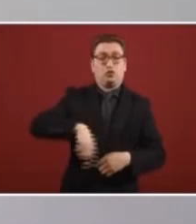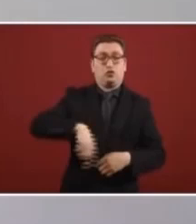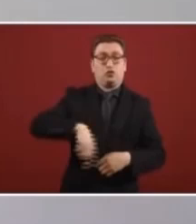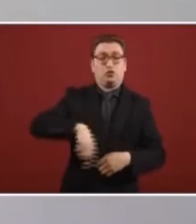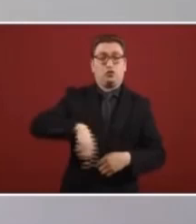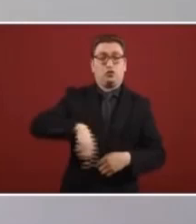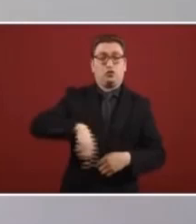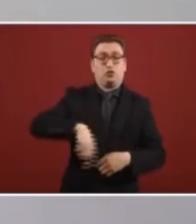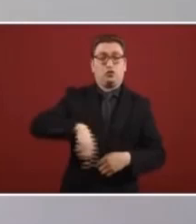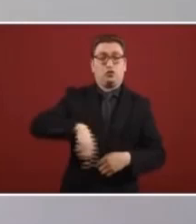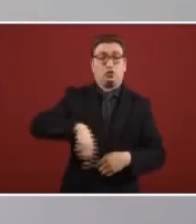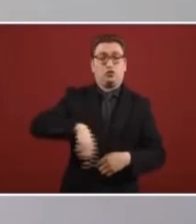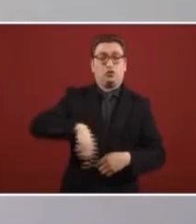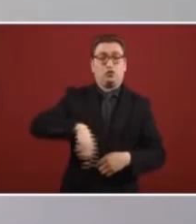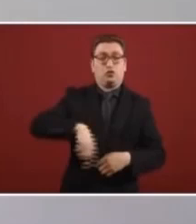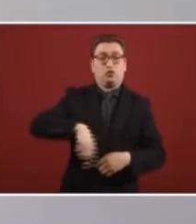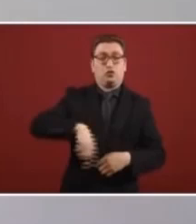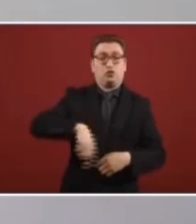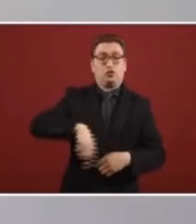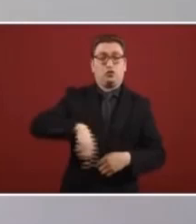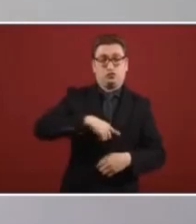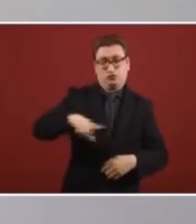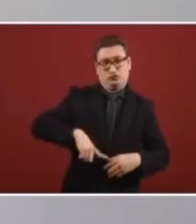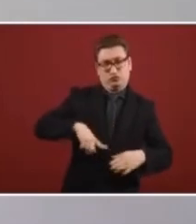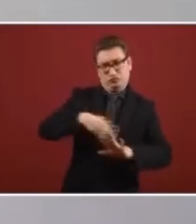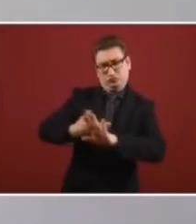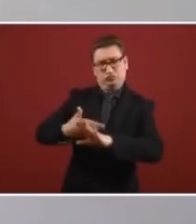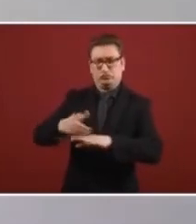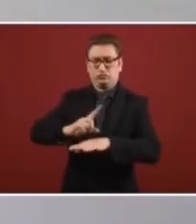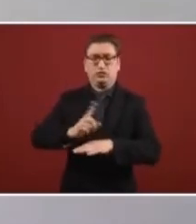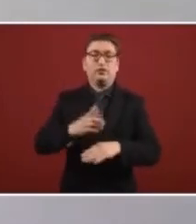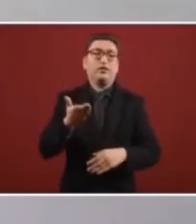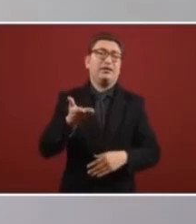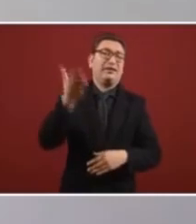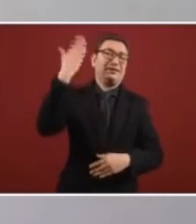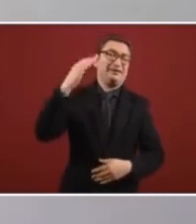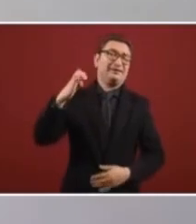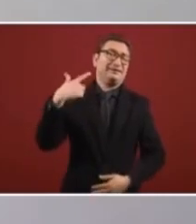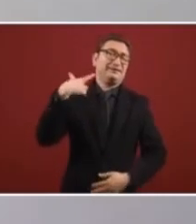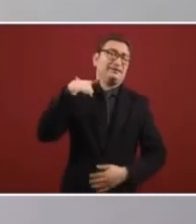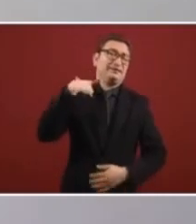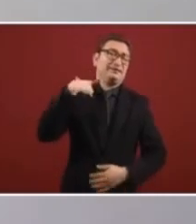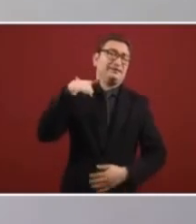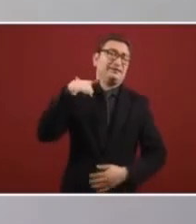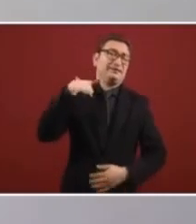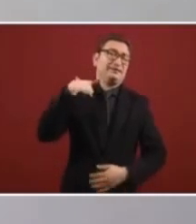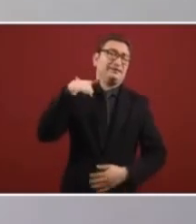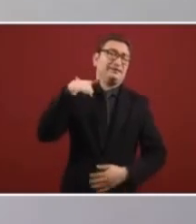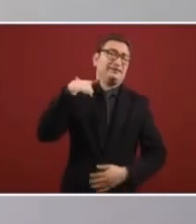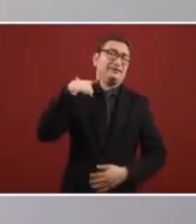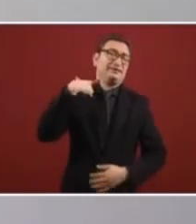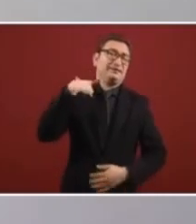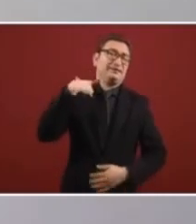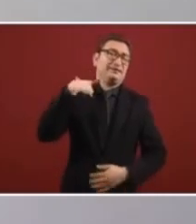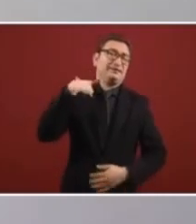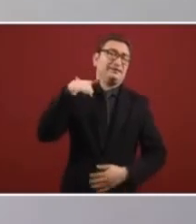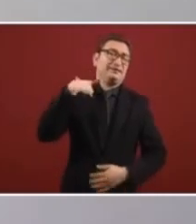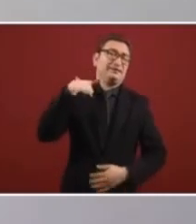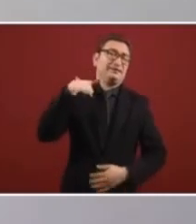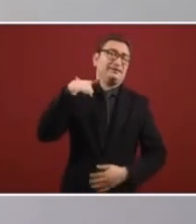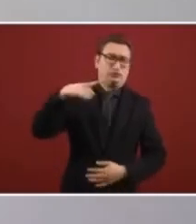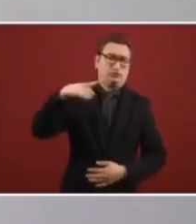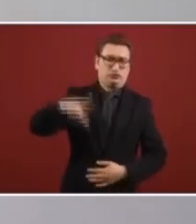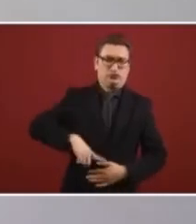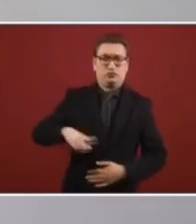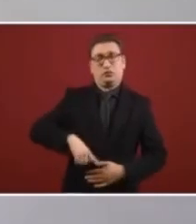government or the subject. Mejor otros gobiernos se quedaron callados But other governments remained